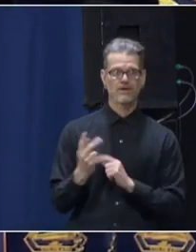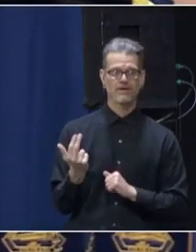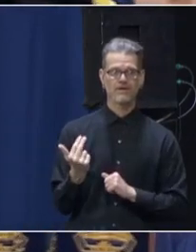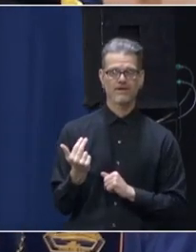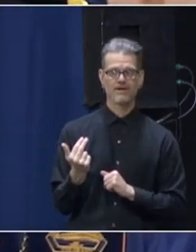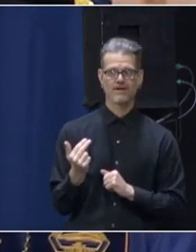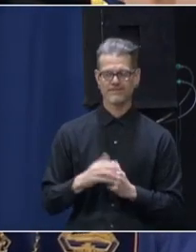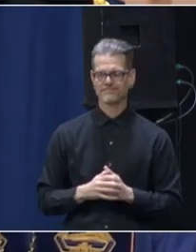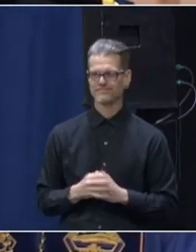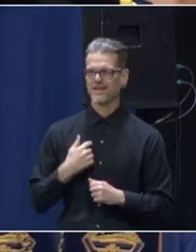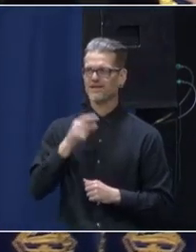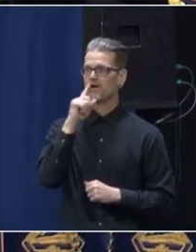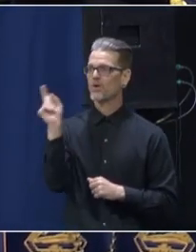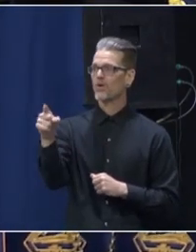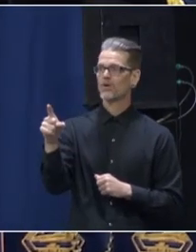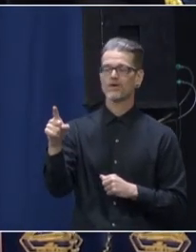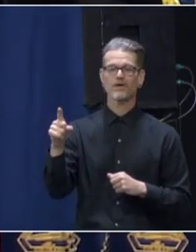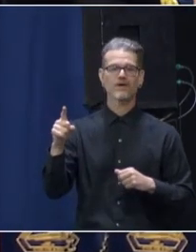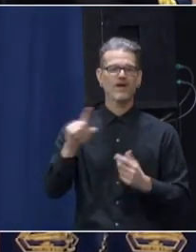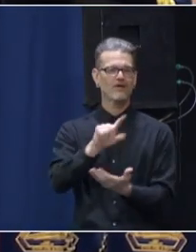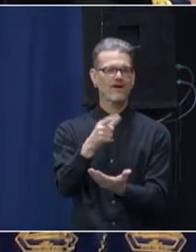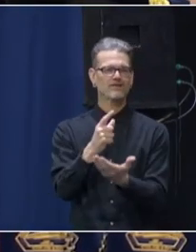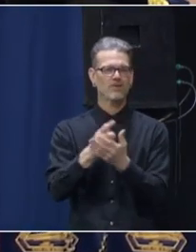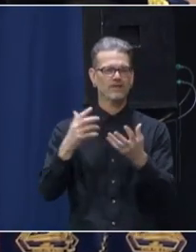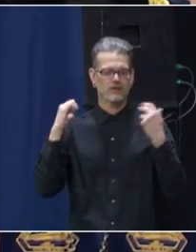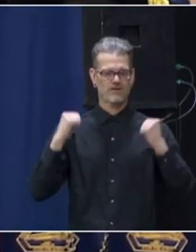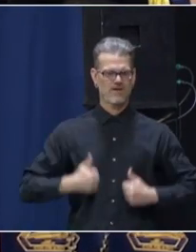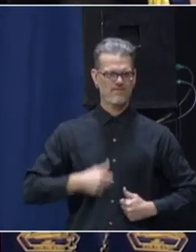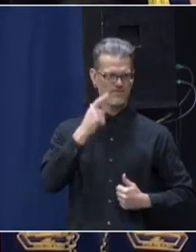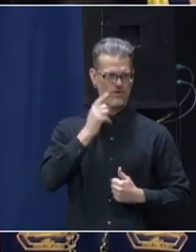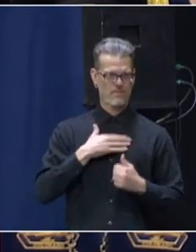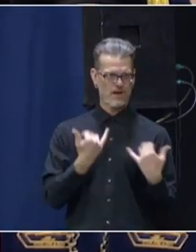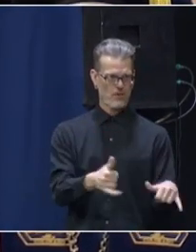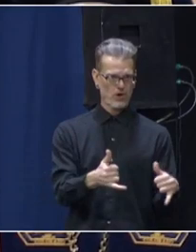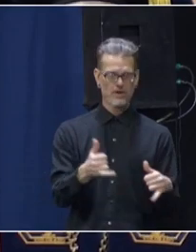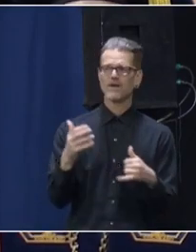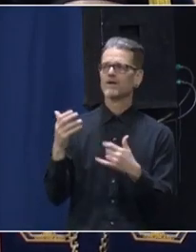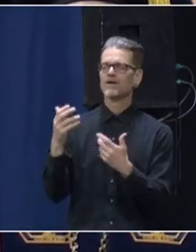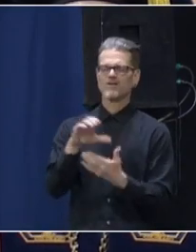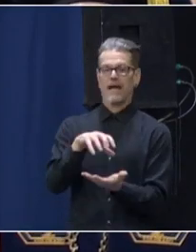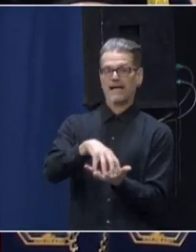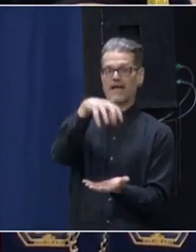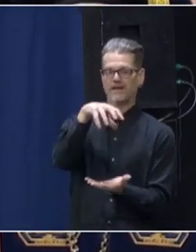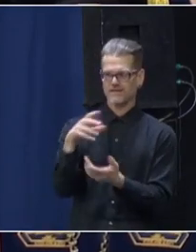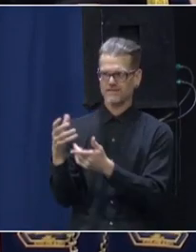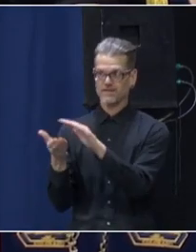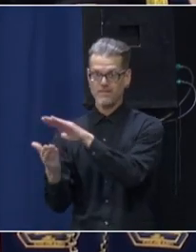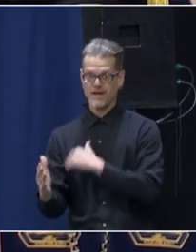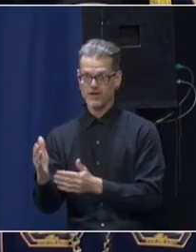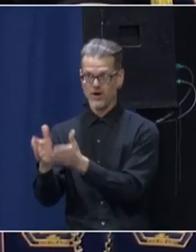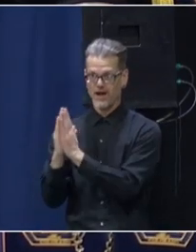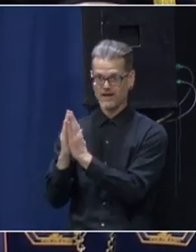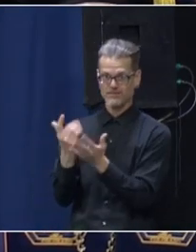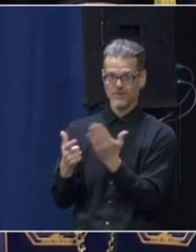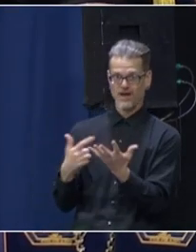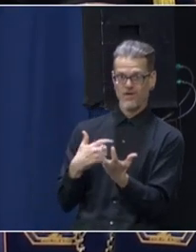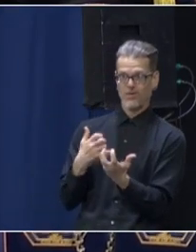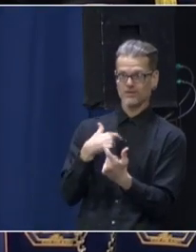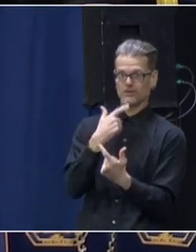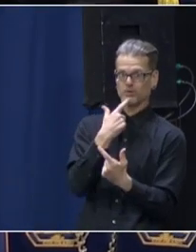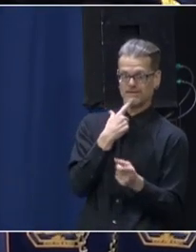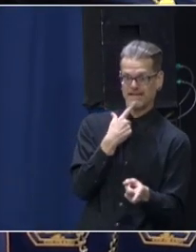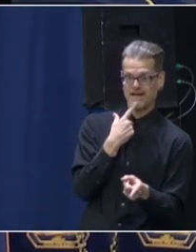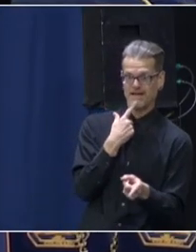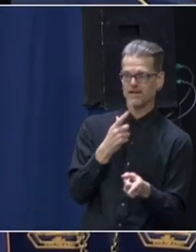I ordered a graduation cake for my graduation party. The baker asked me what I wanted it to say. Wow, talking cakes, who knew?